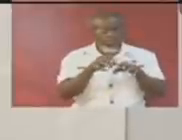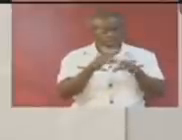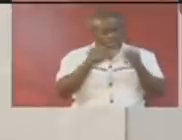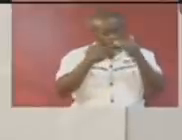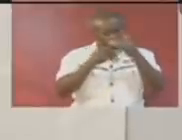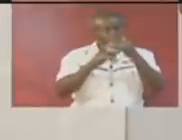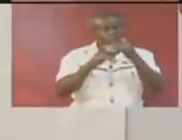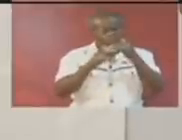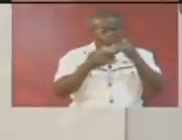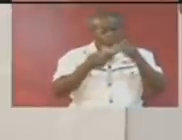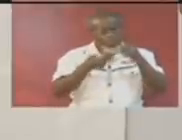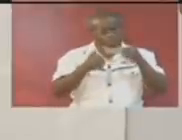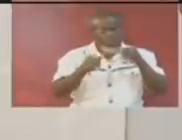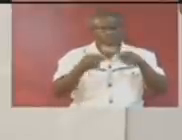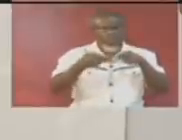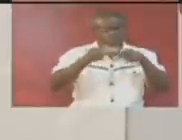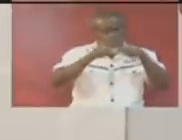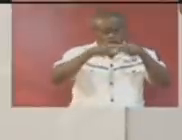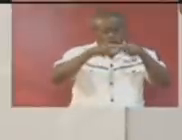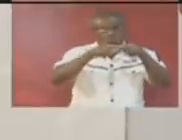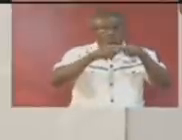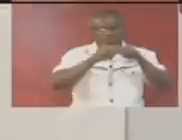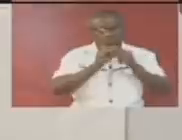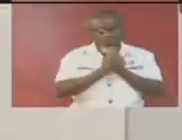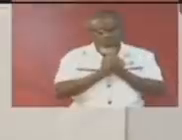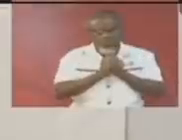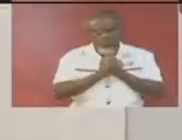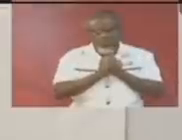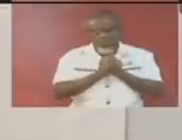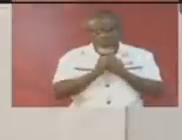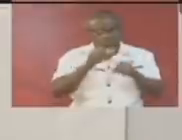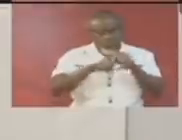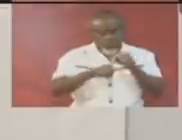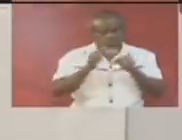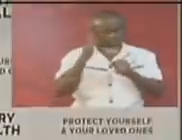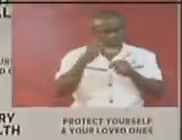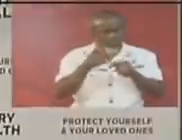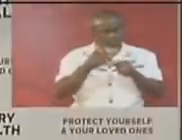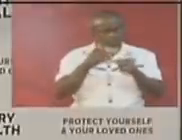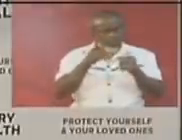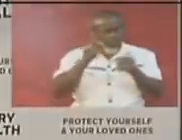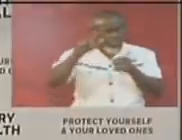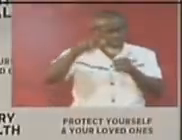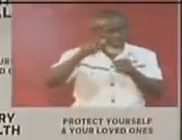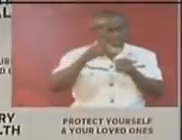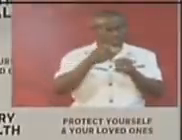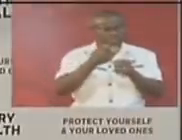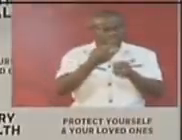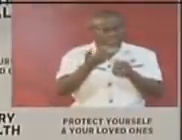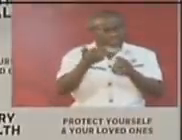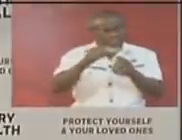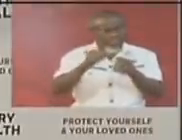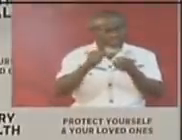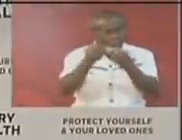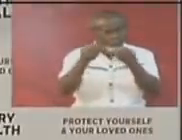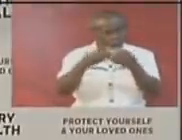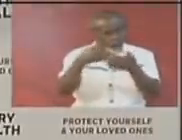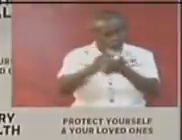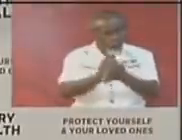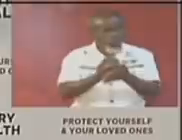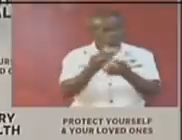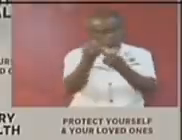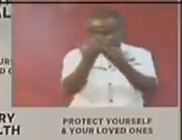to monitor and we'll continue to keep the population apprised as appropriate. Thank you. And we go to Wired 868 now,